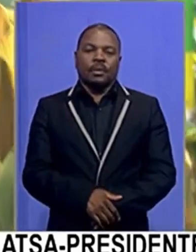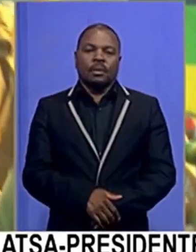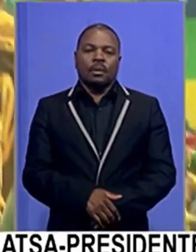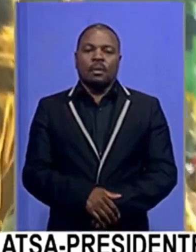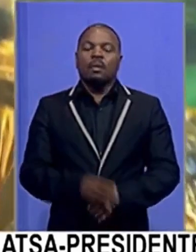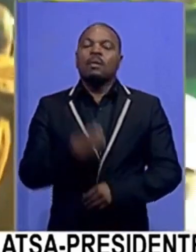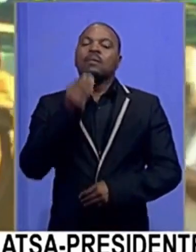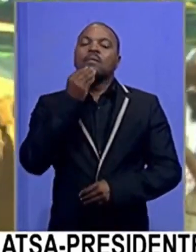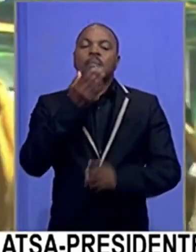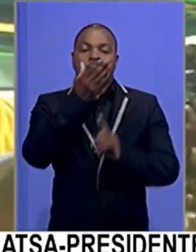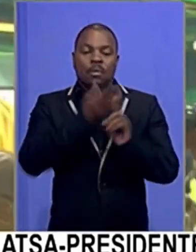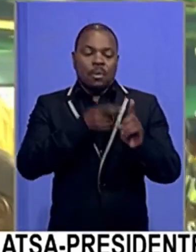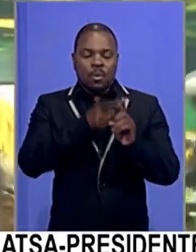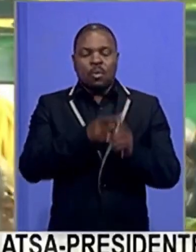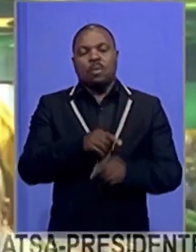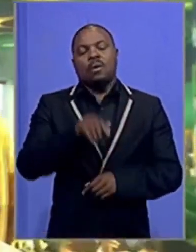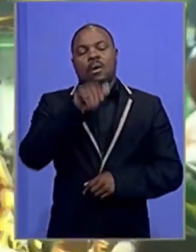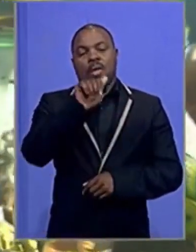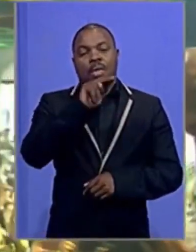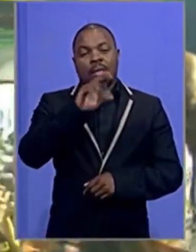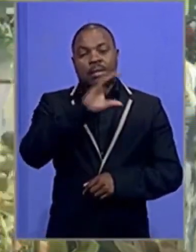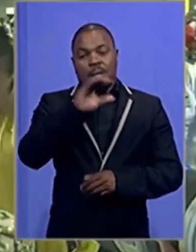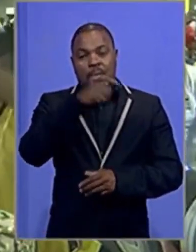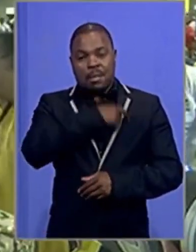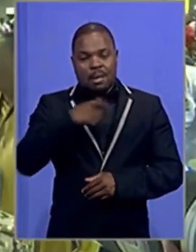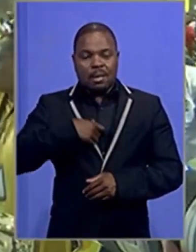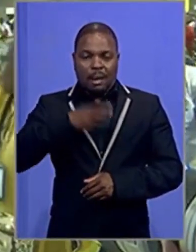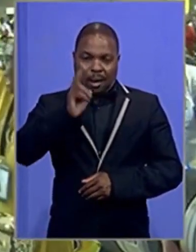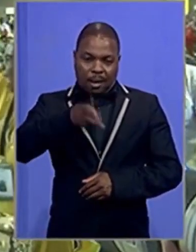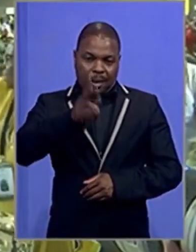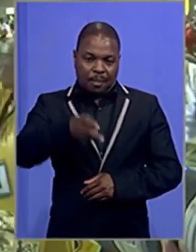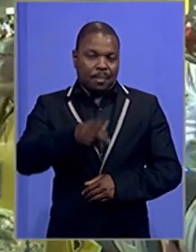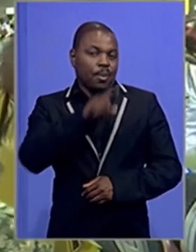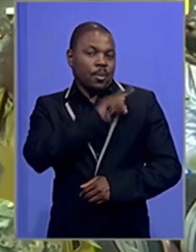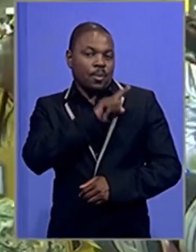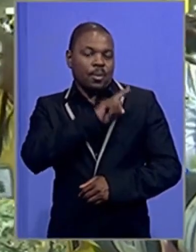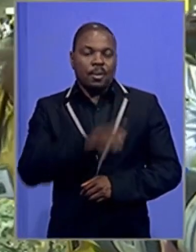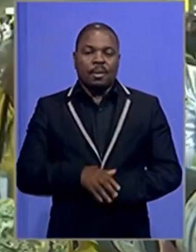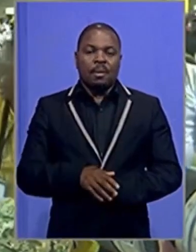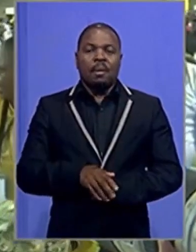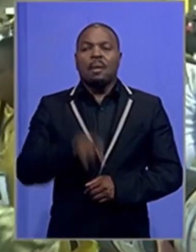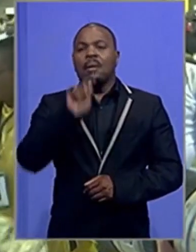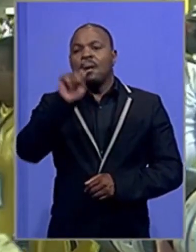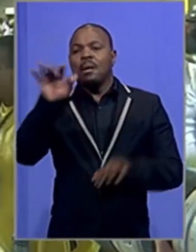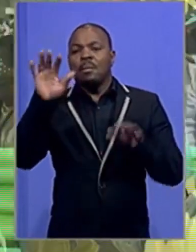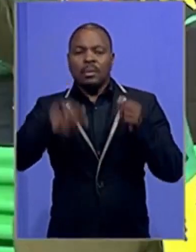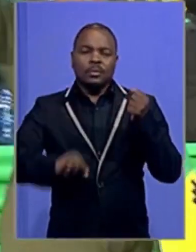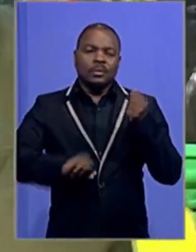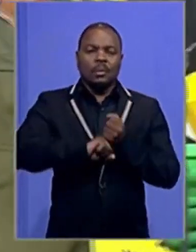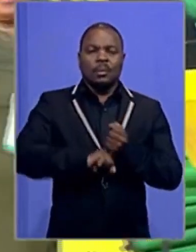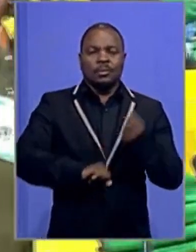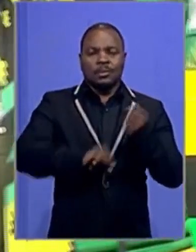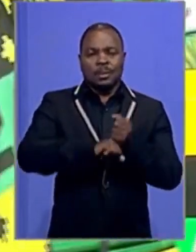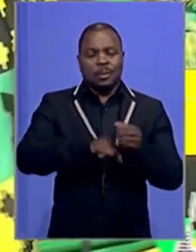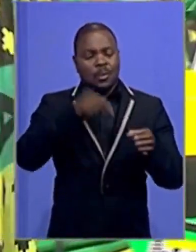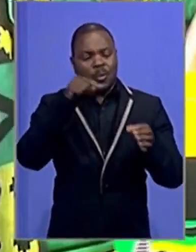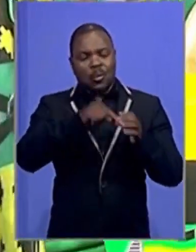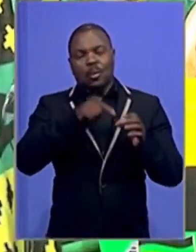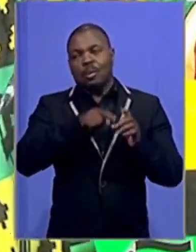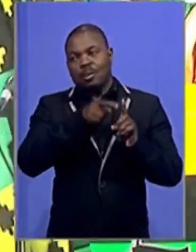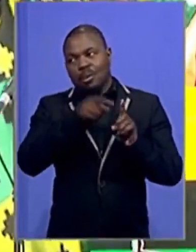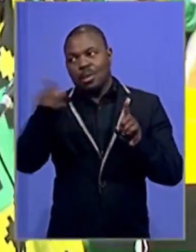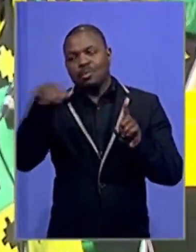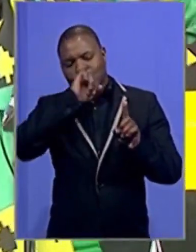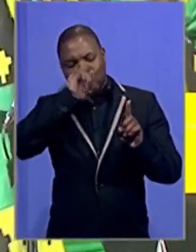Cyril Ramaphosa ke presidente ya ANC gape se ke jaaka fa ditokololo di mo emanokeng jaaka yo ba mo ratileng